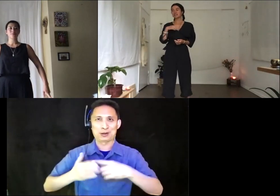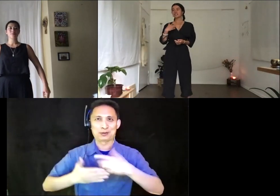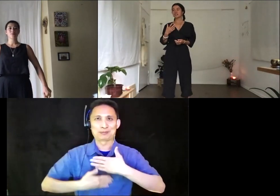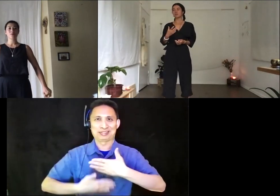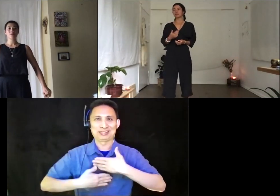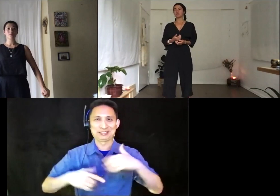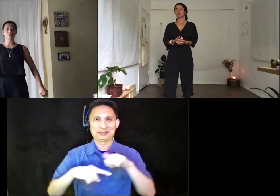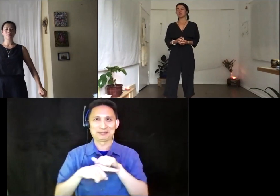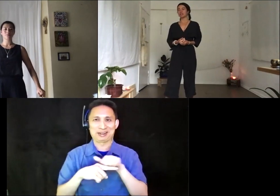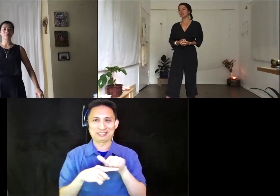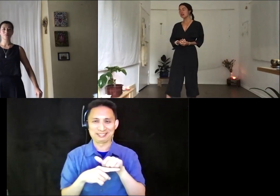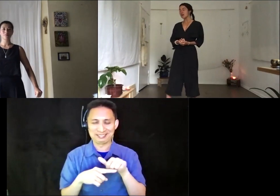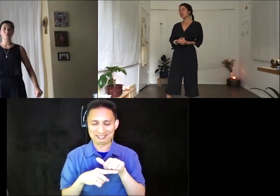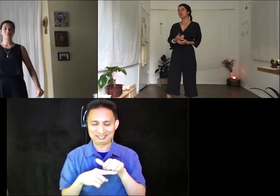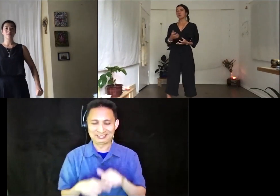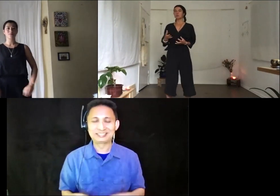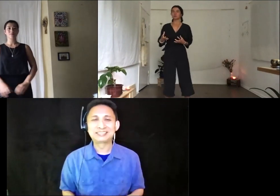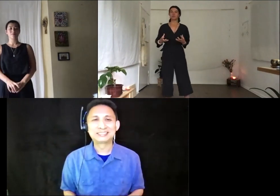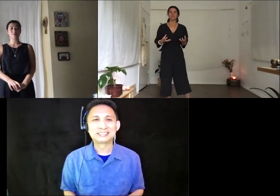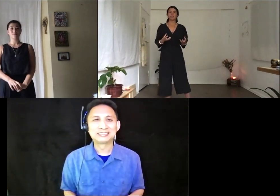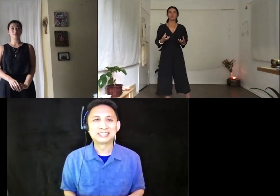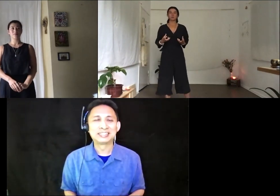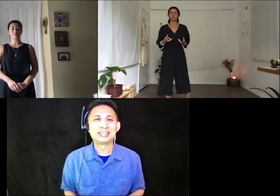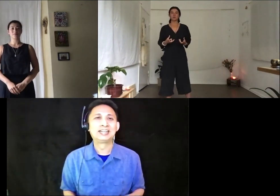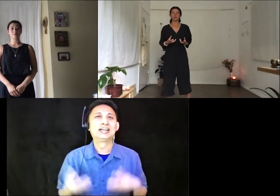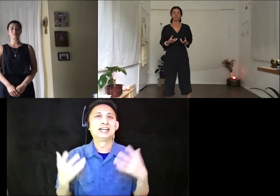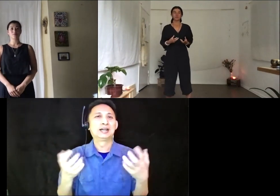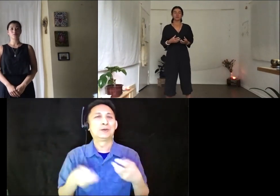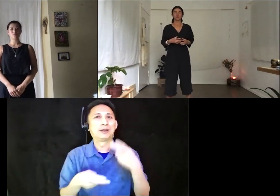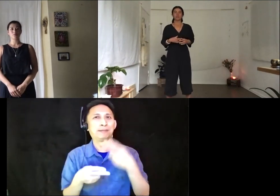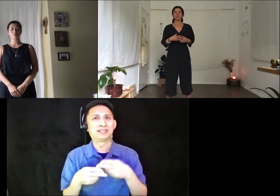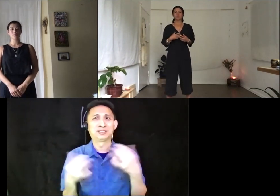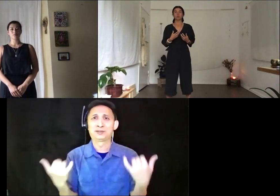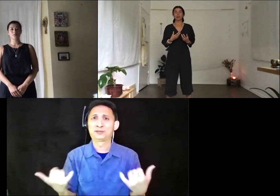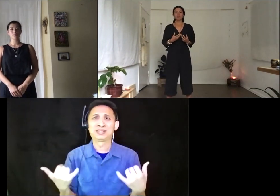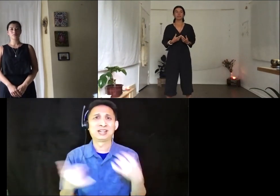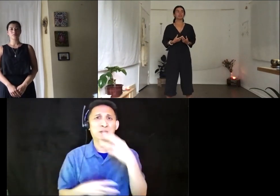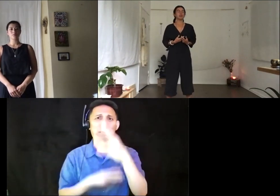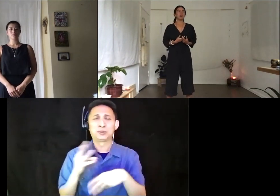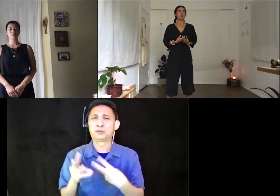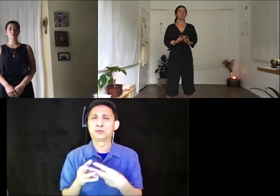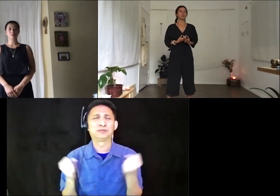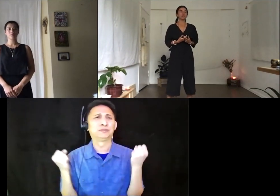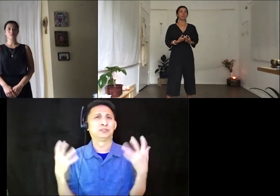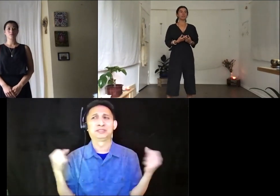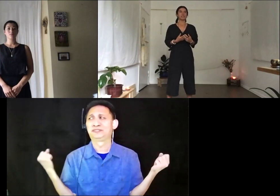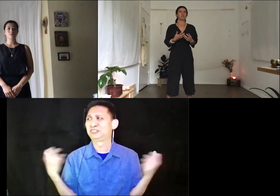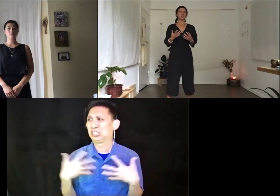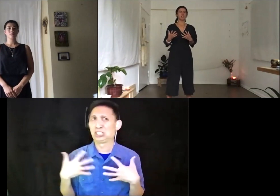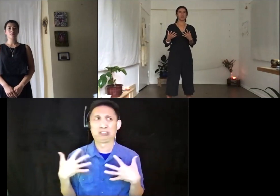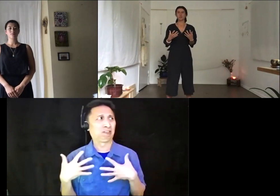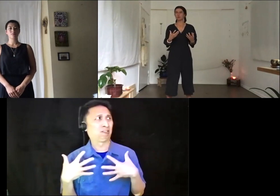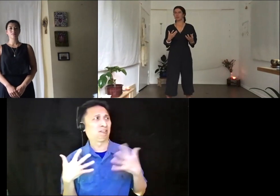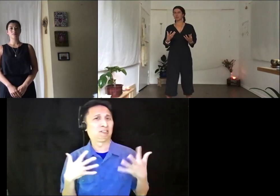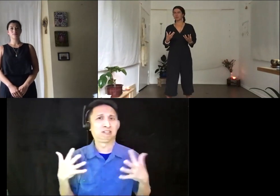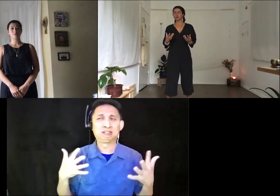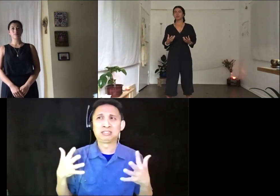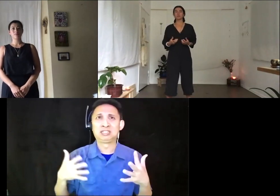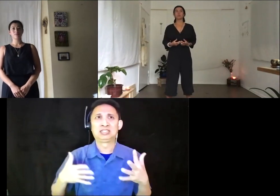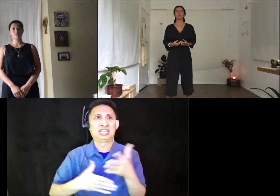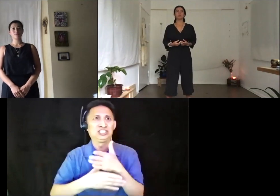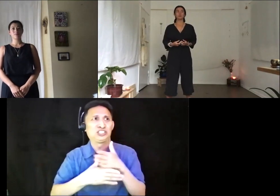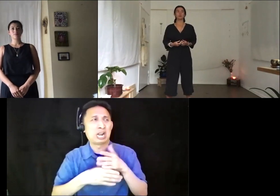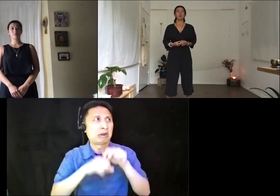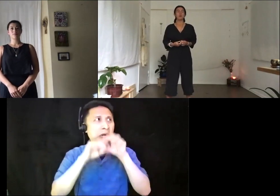And like Singha mentioned, that in this moment where there's kind of so much fear surrounding breath, and like sharing your breath around